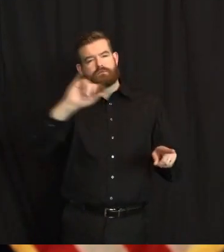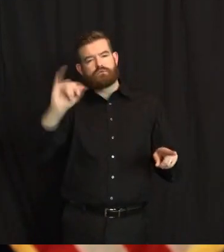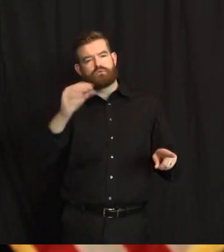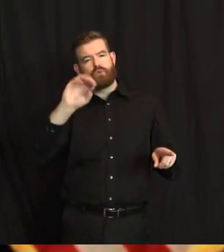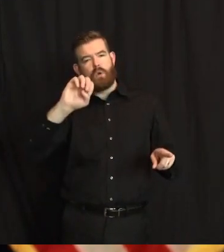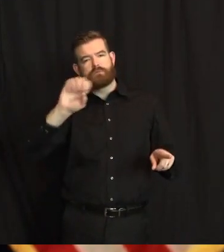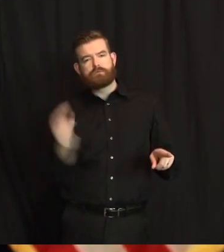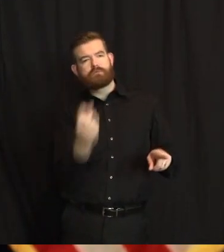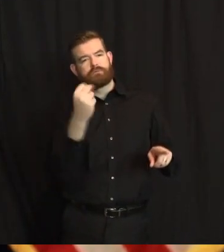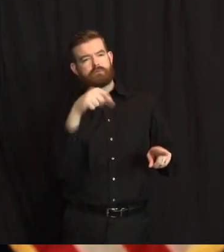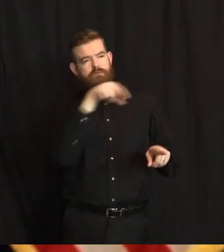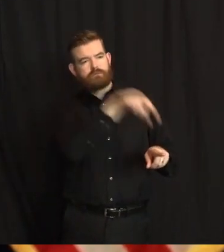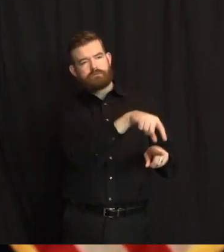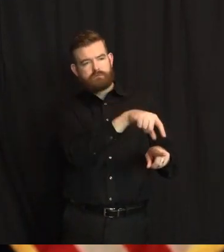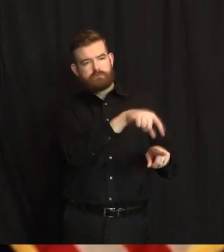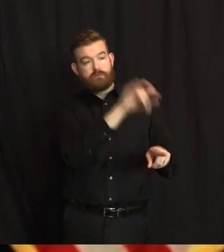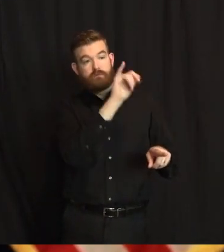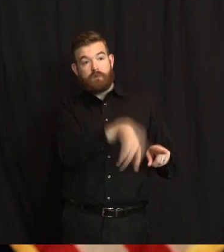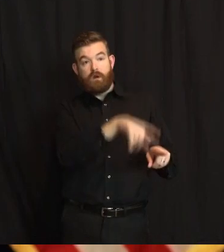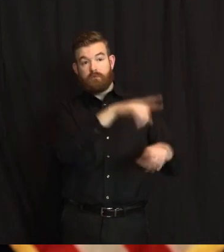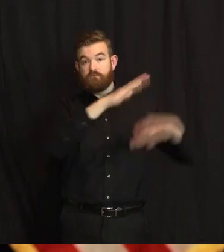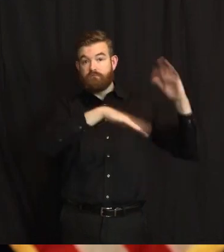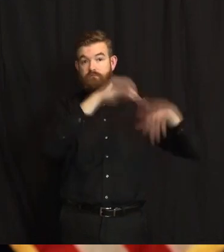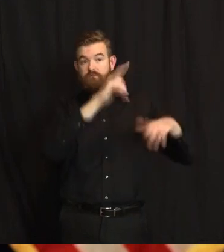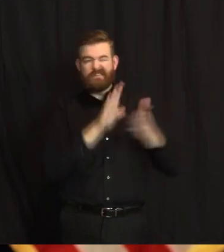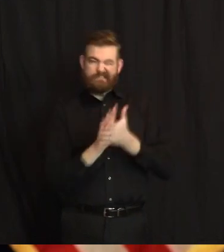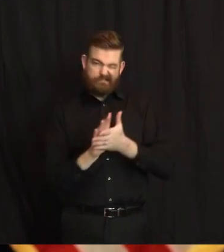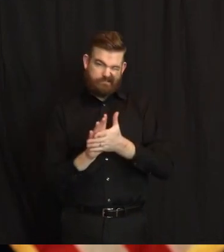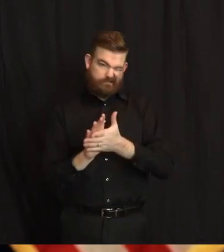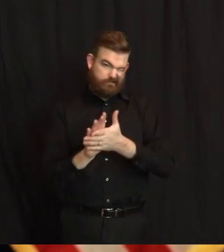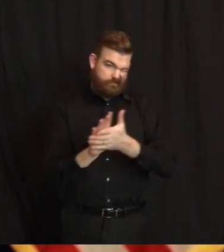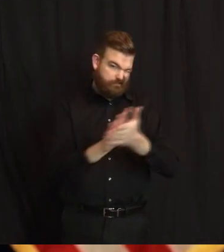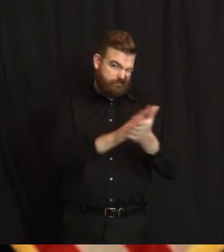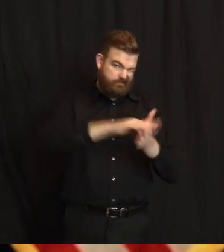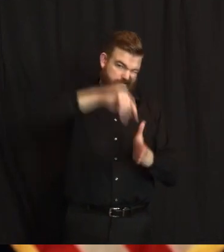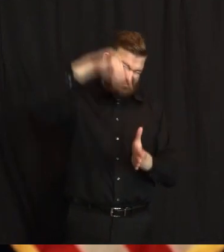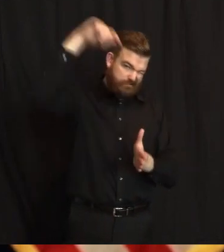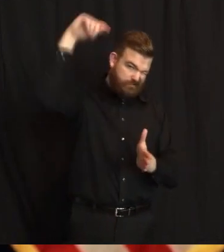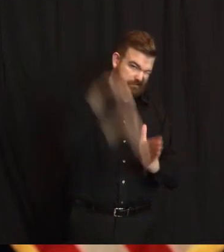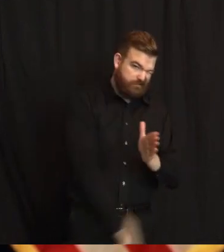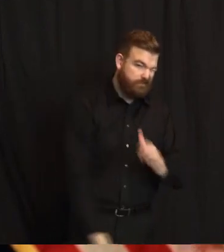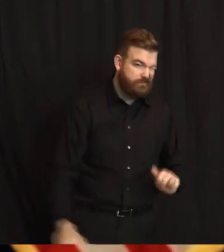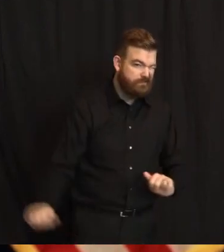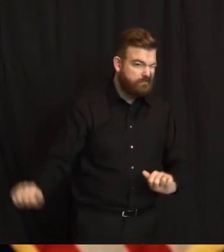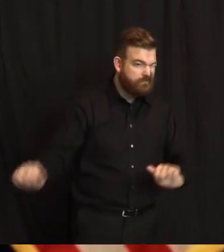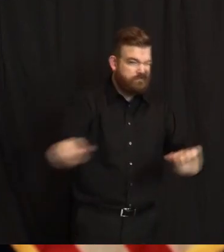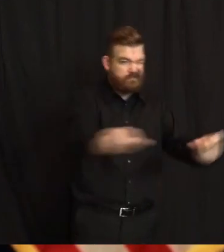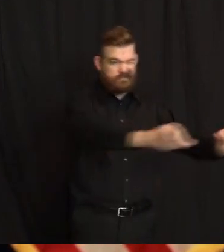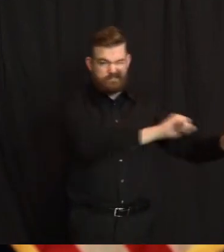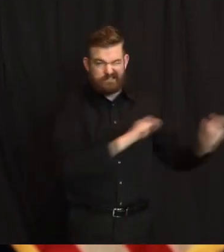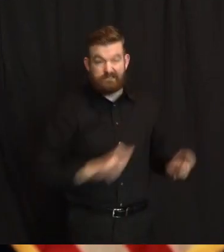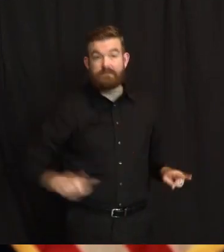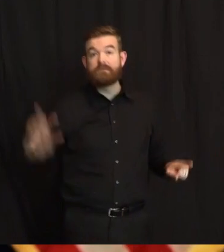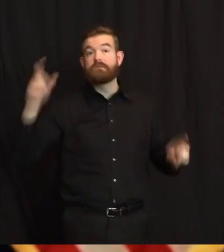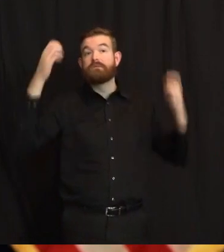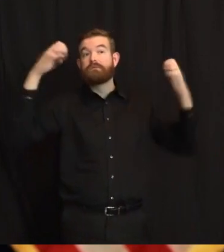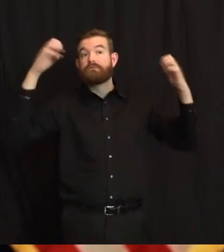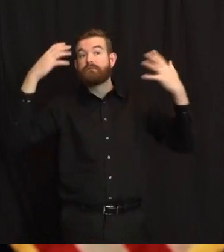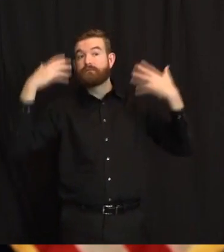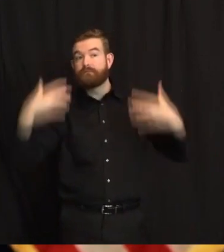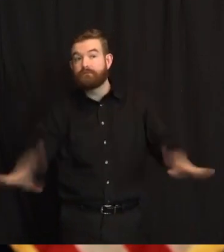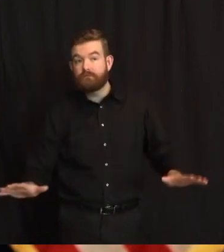and decontaminated, and we're going to work with the sisters after the holiday to try to bring that back up. Thank you. Elise.